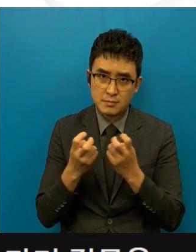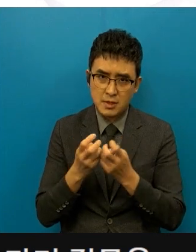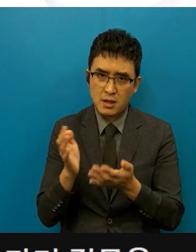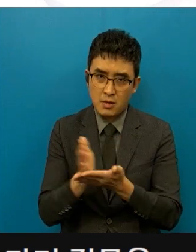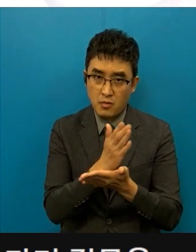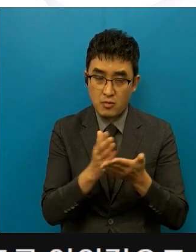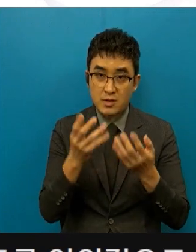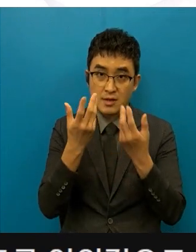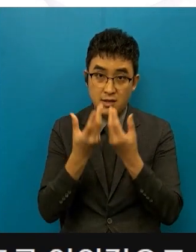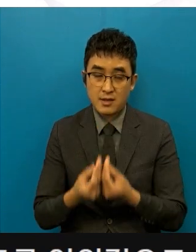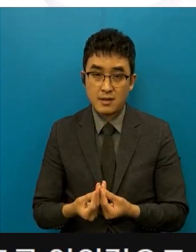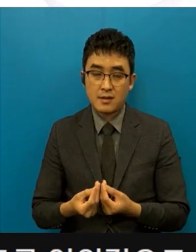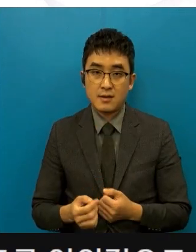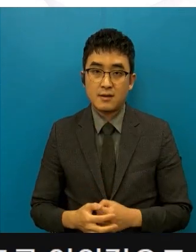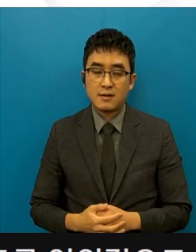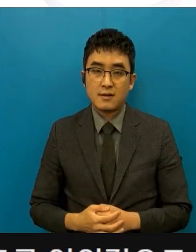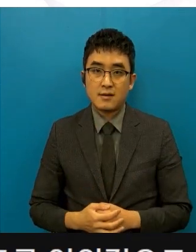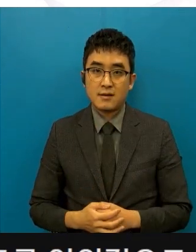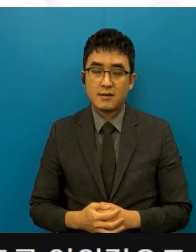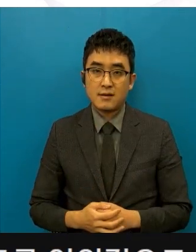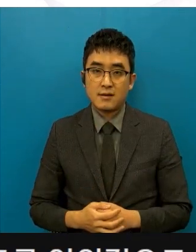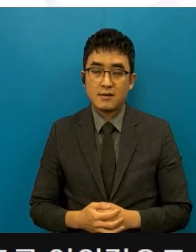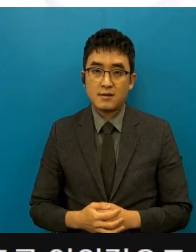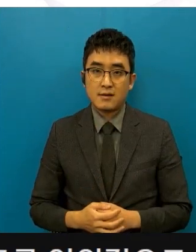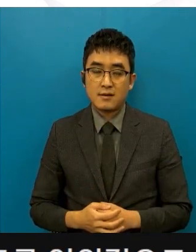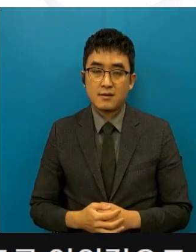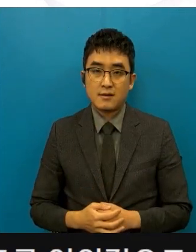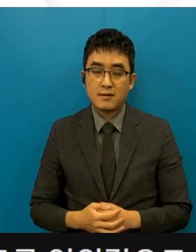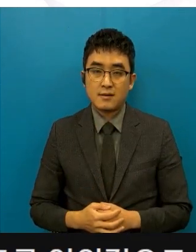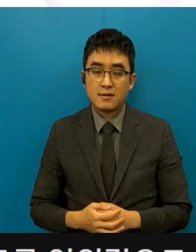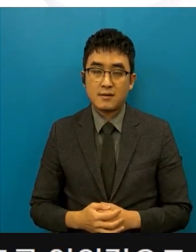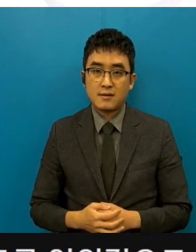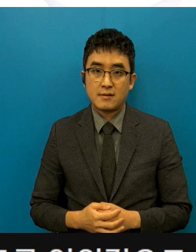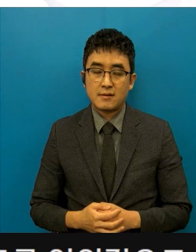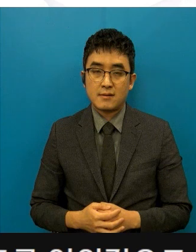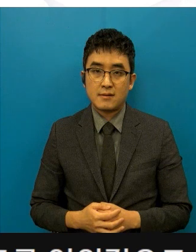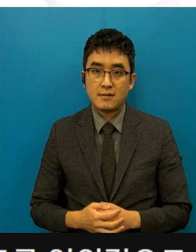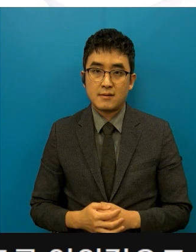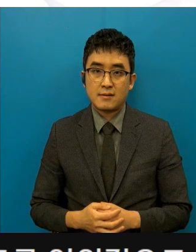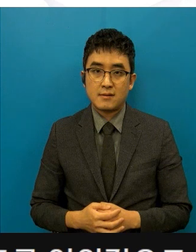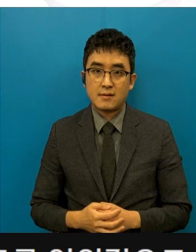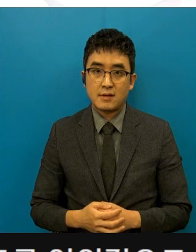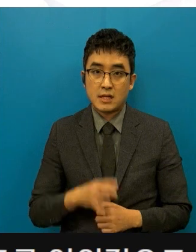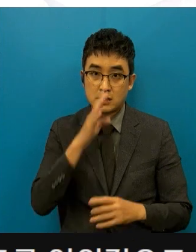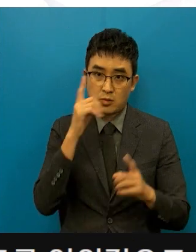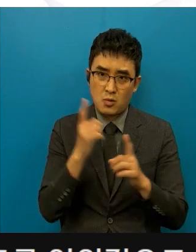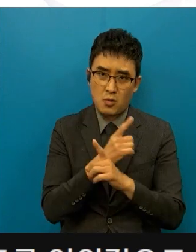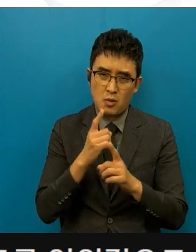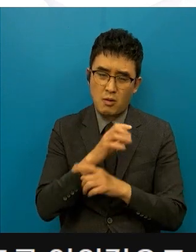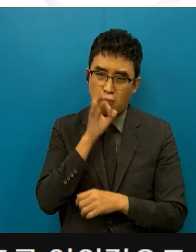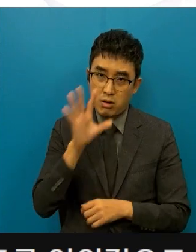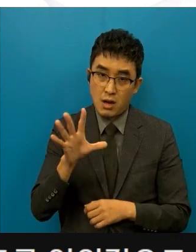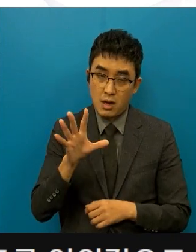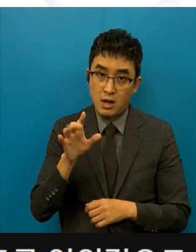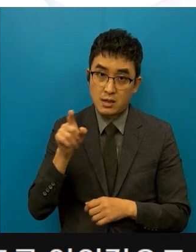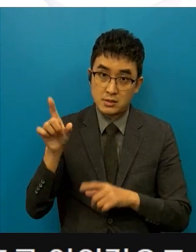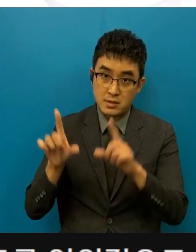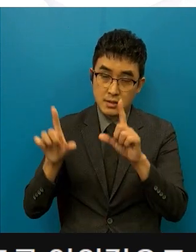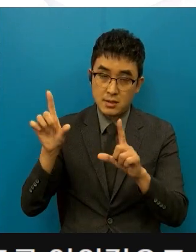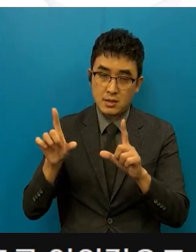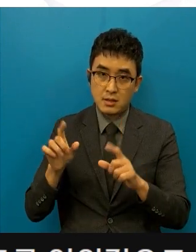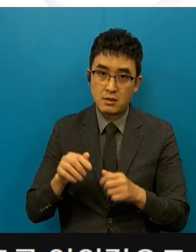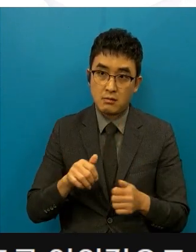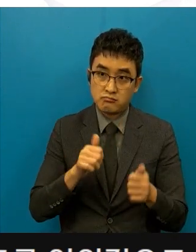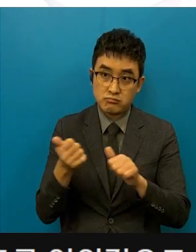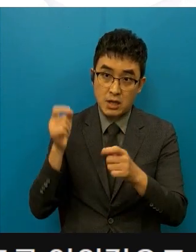process. So, and they recommend, the law recommended in a terminal stage shift to the